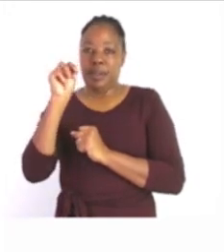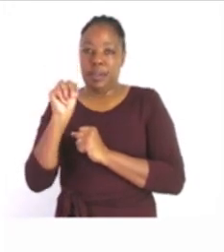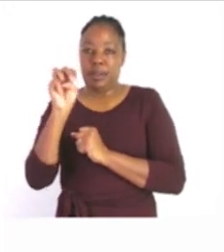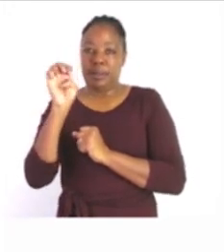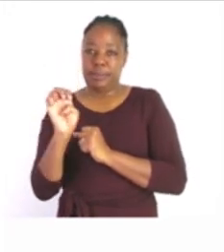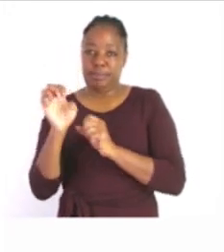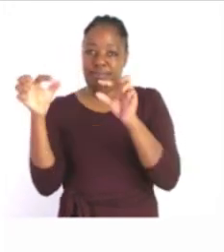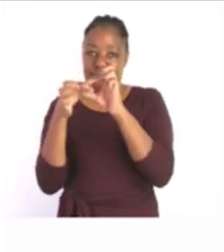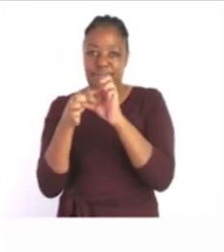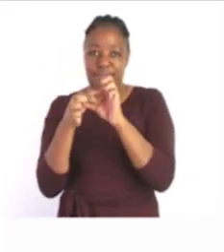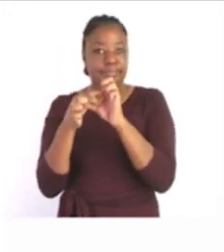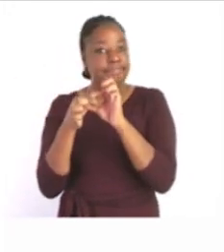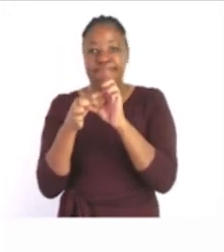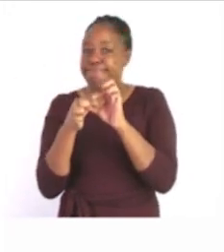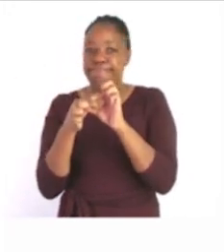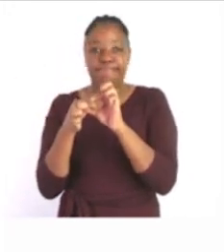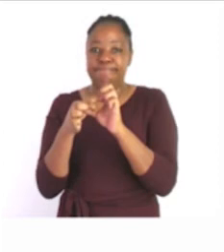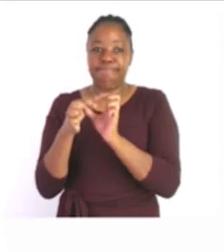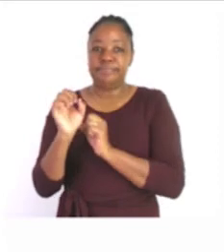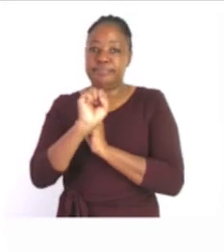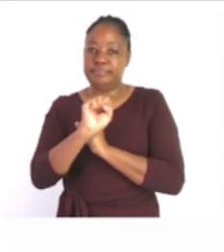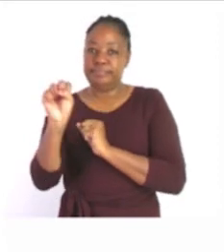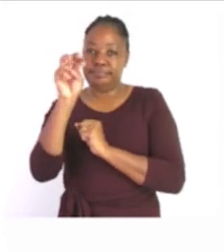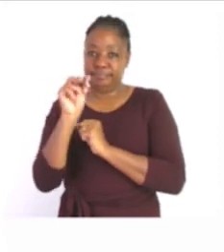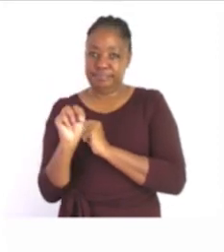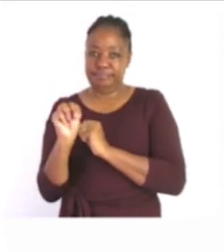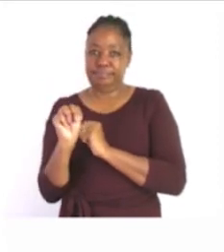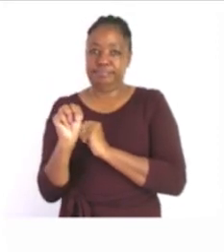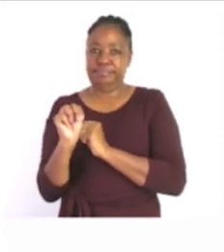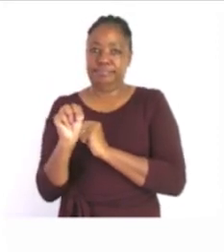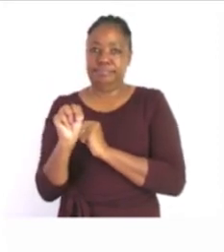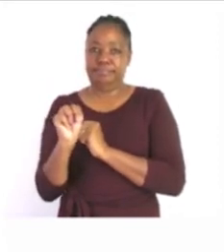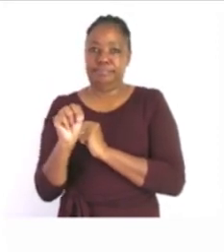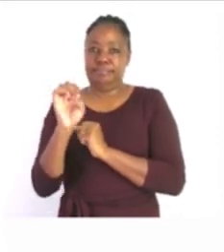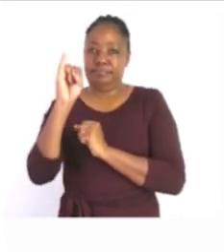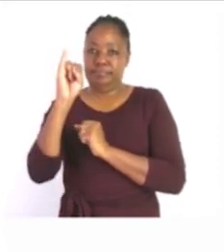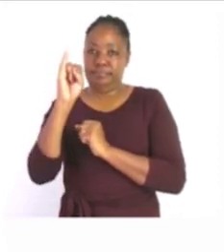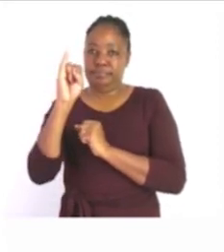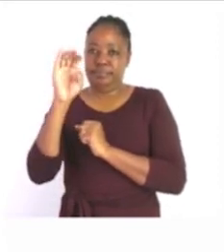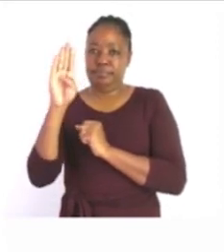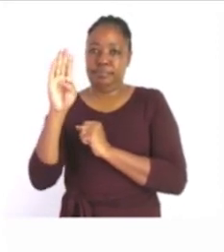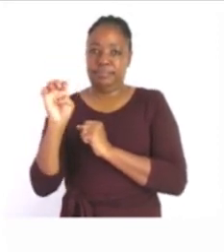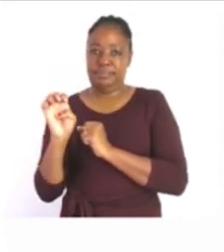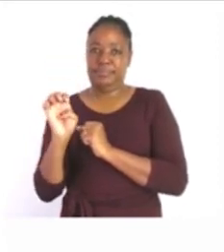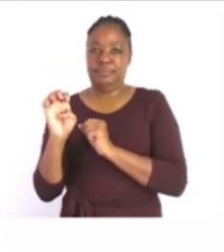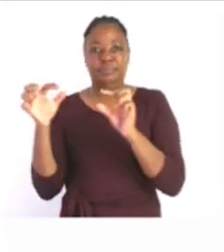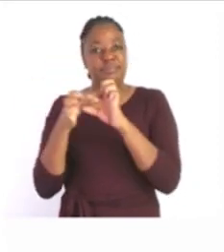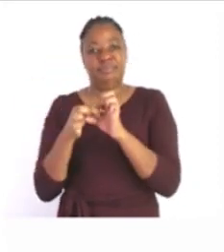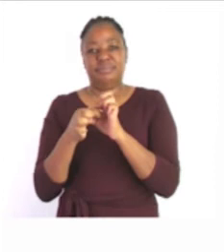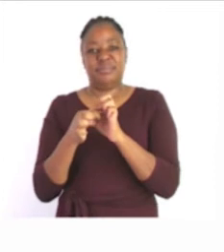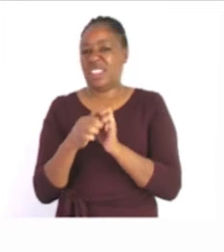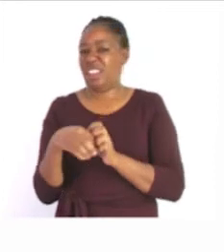Not really. I think there's a better one. There's smibe. I don't know